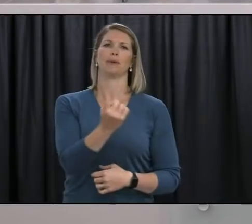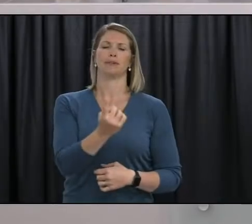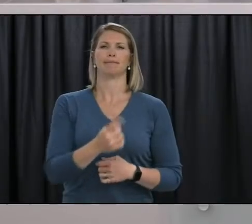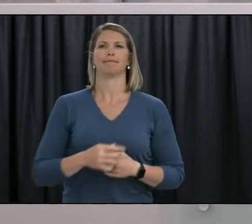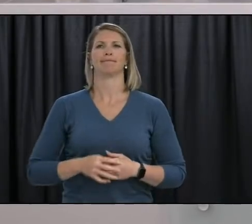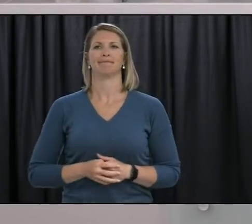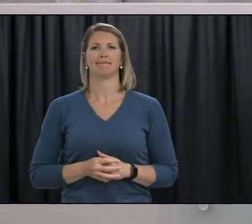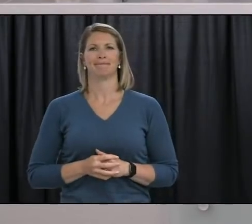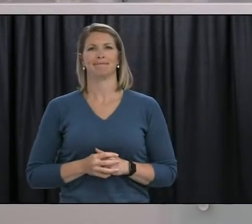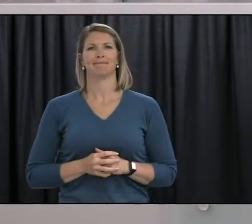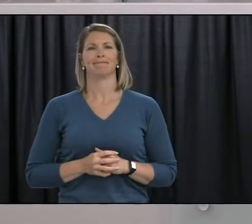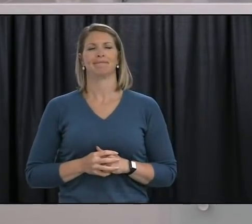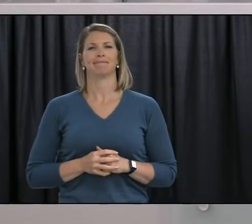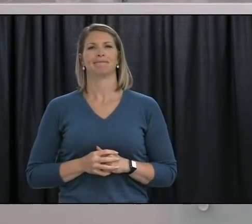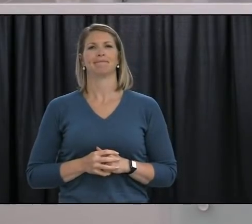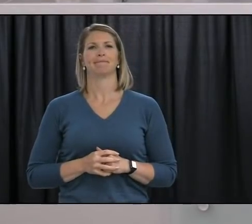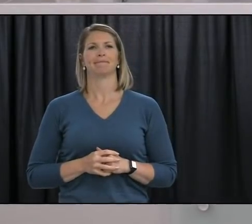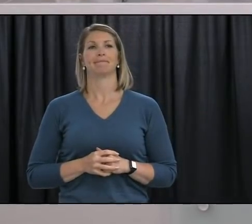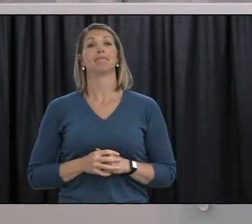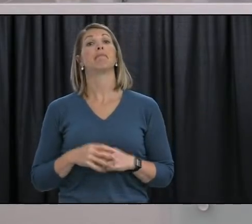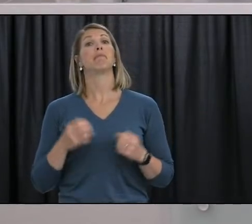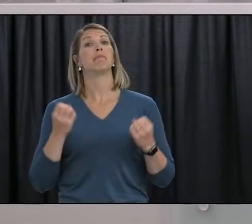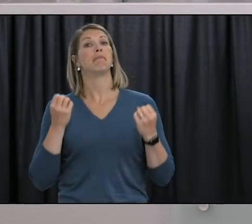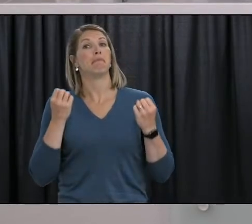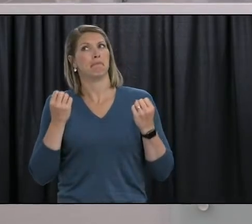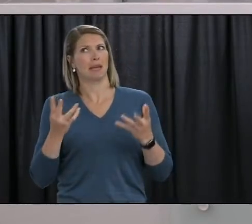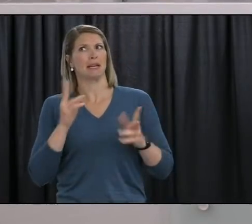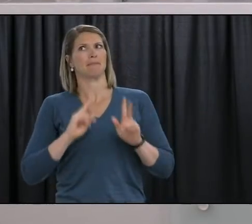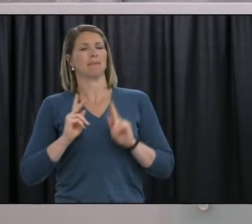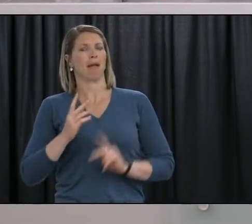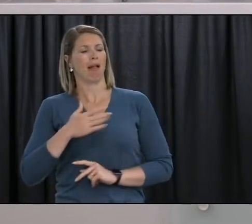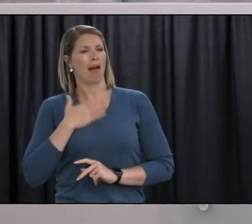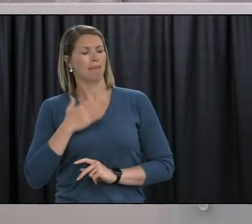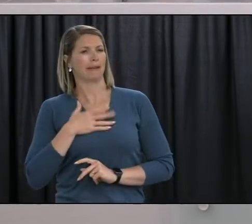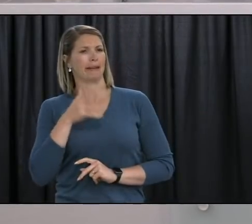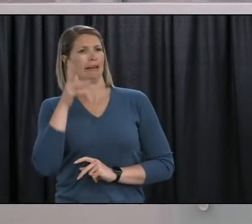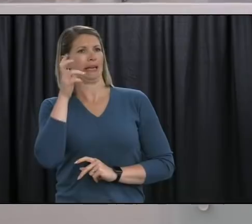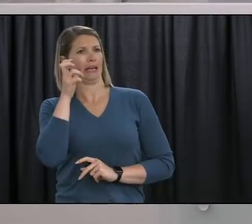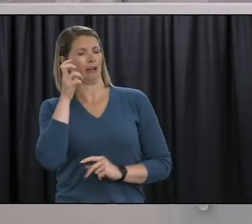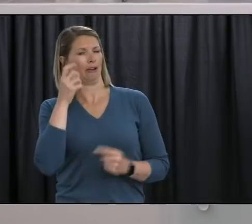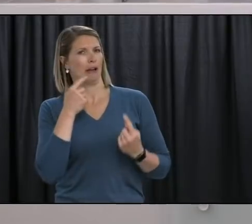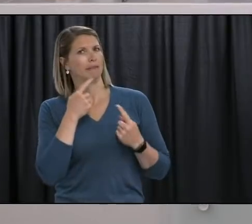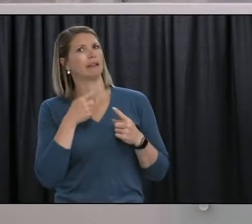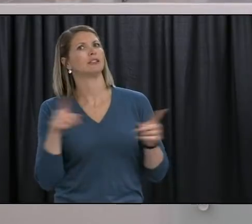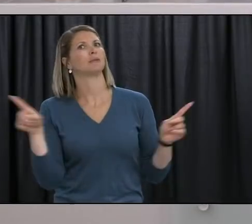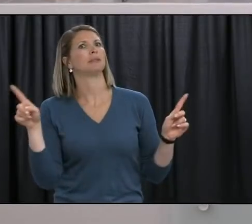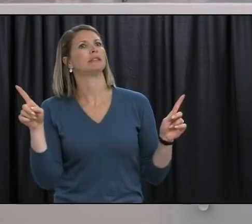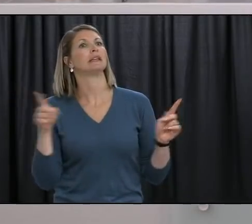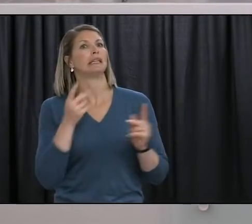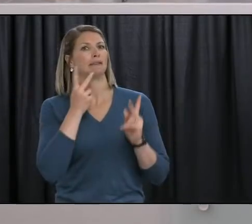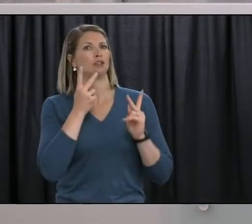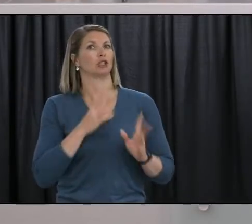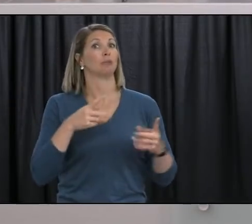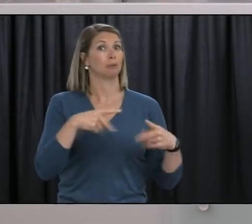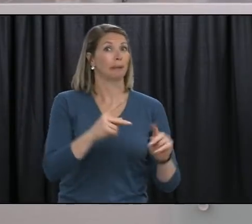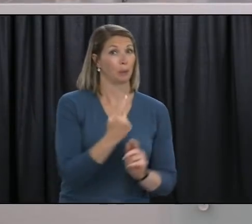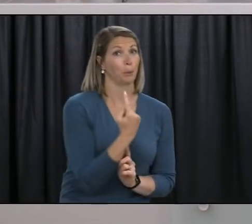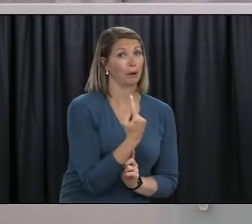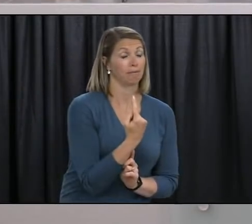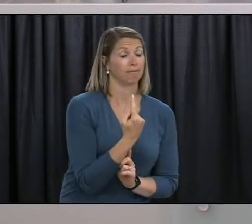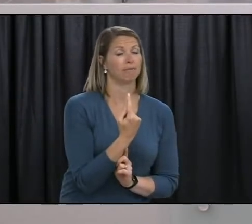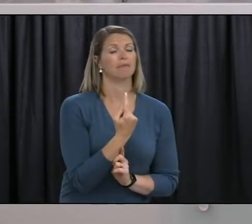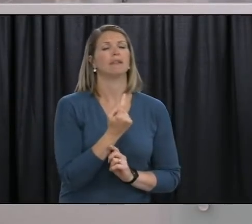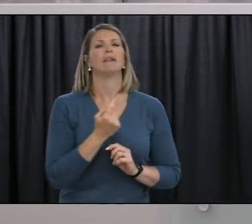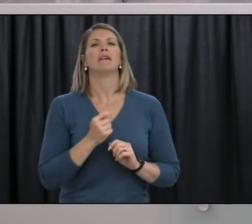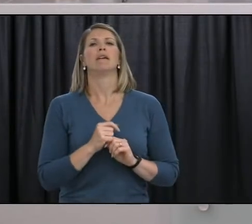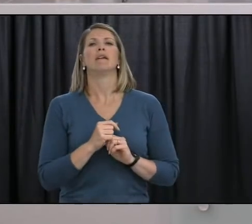There's going to be a lot of people who are happy to hear this news related to personal care homes and long-term care facilities. How